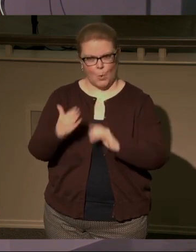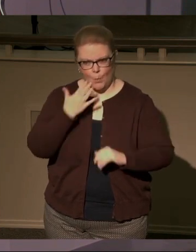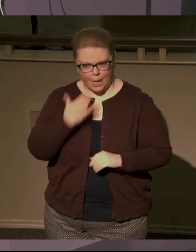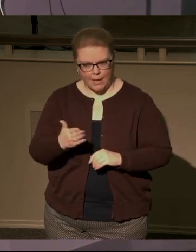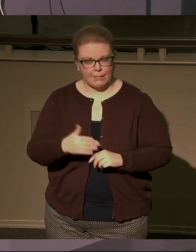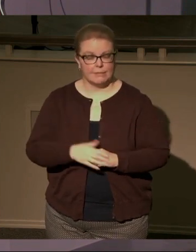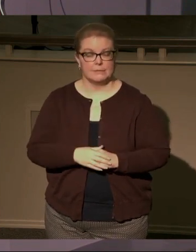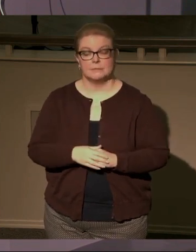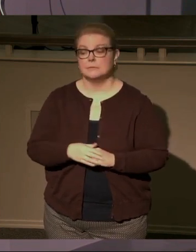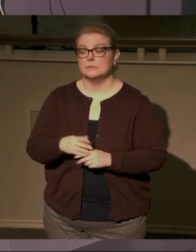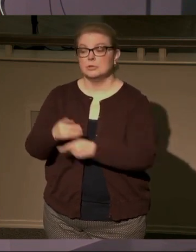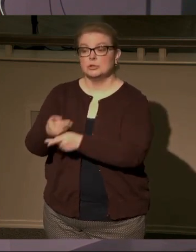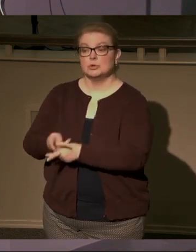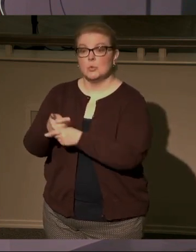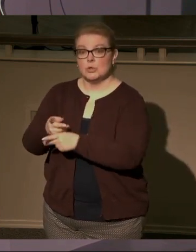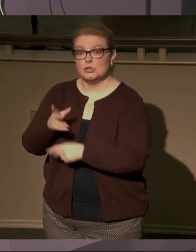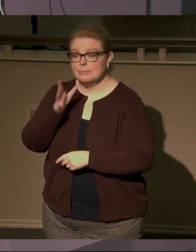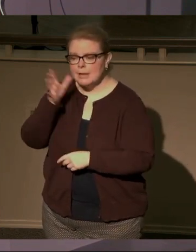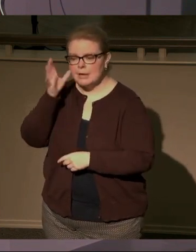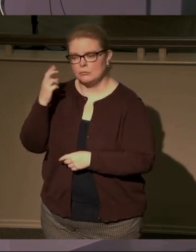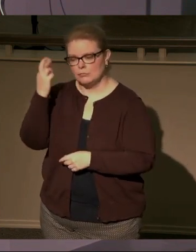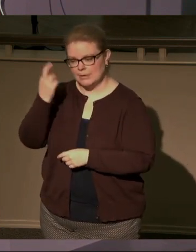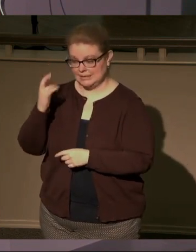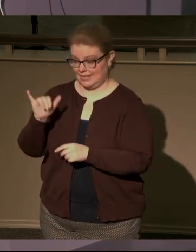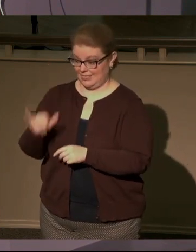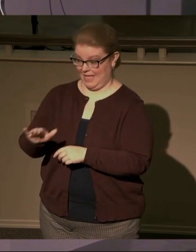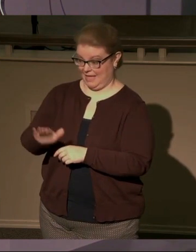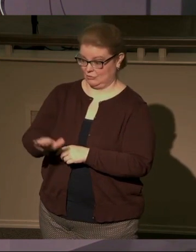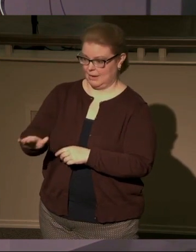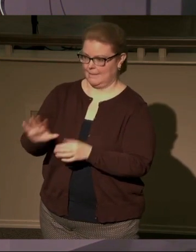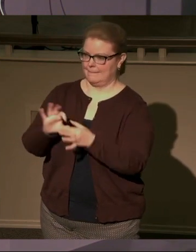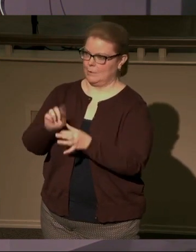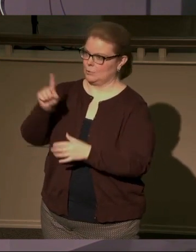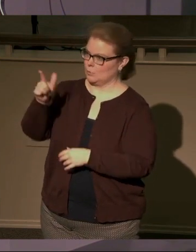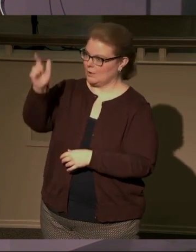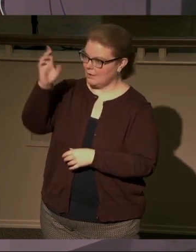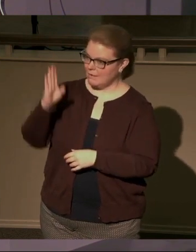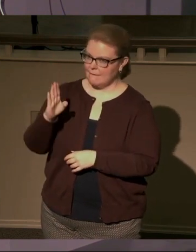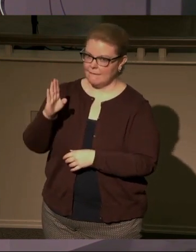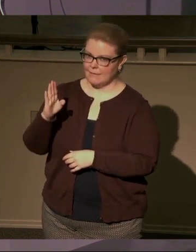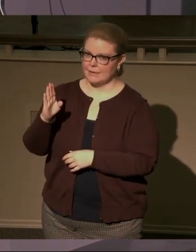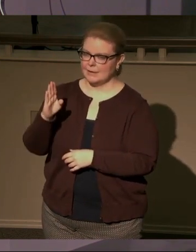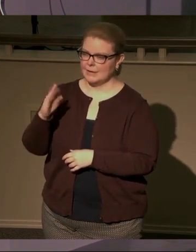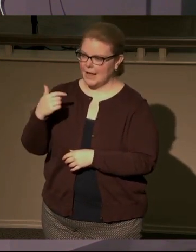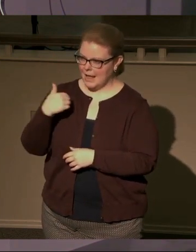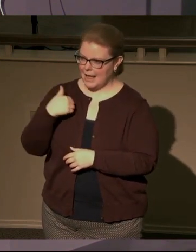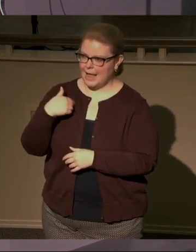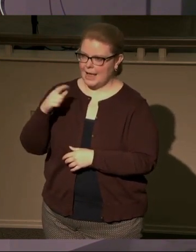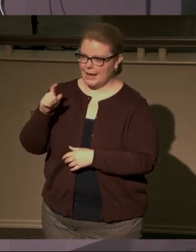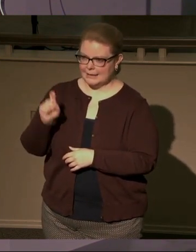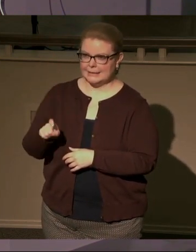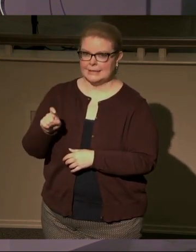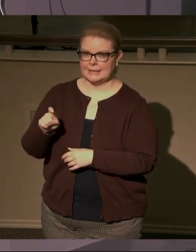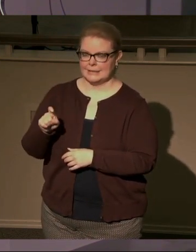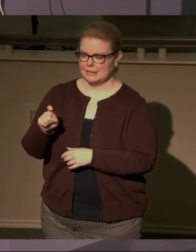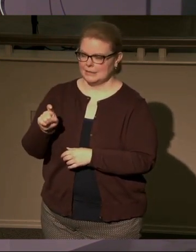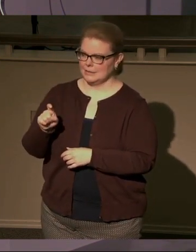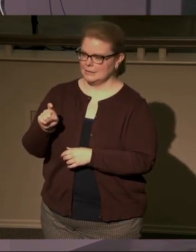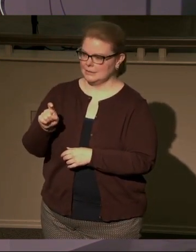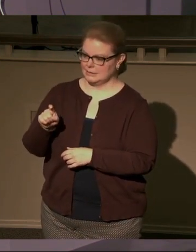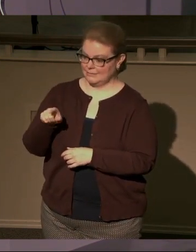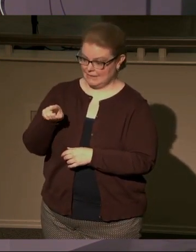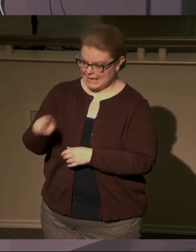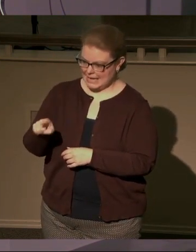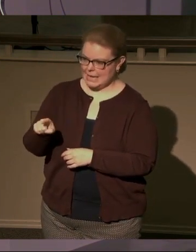Stewardship parenting said, this kid belongs to God, and I need to put his compass pointed